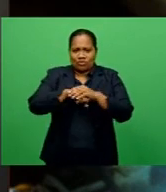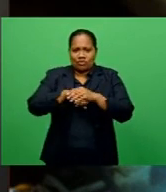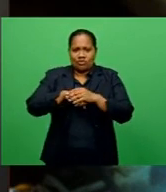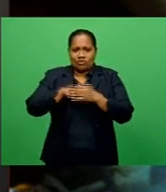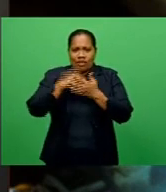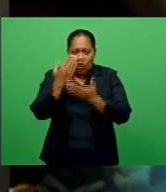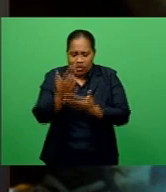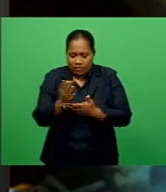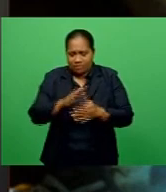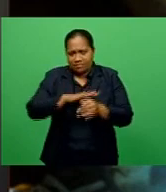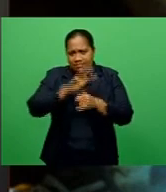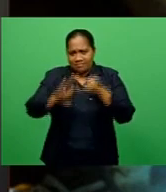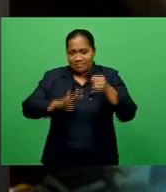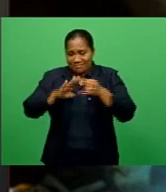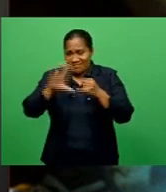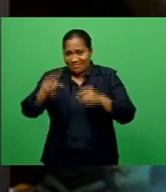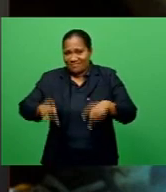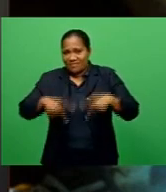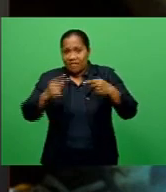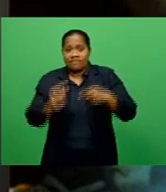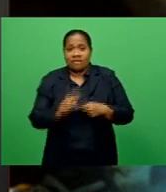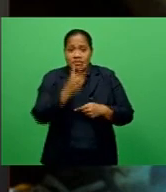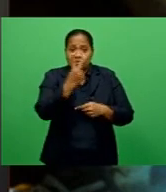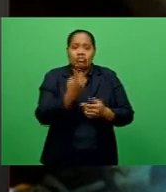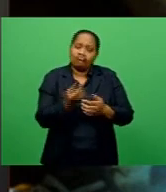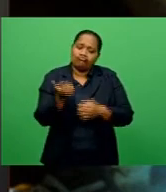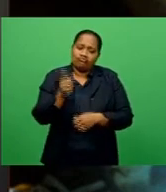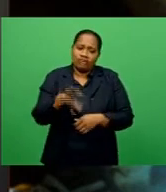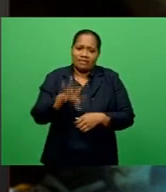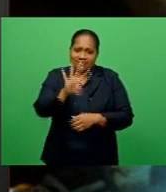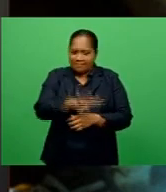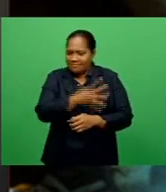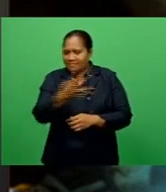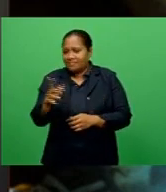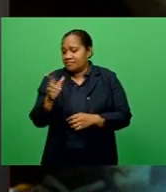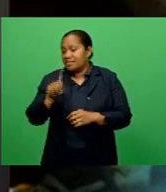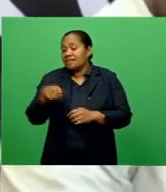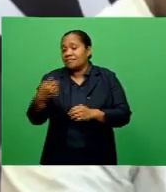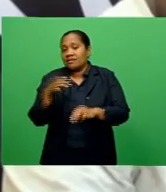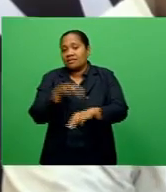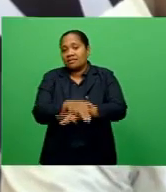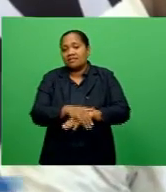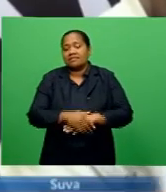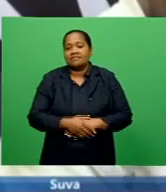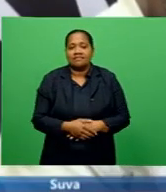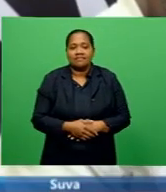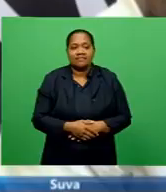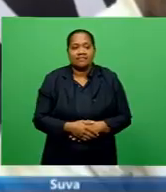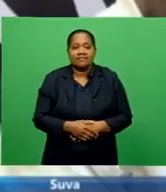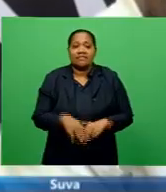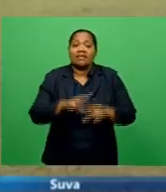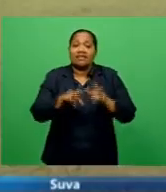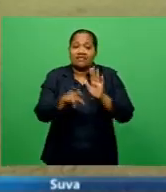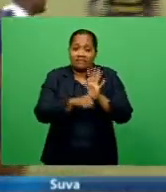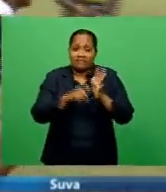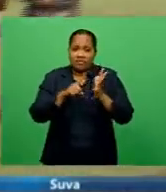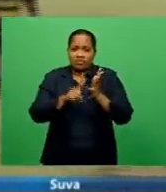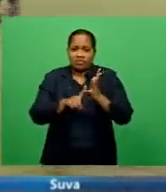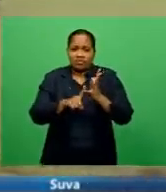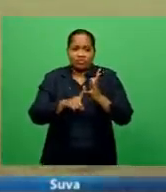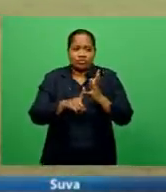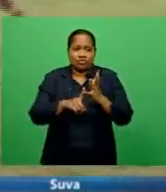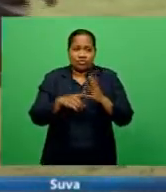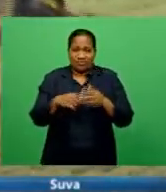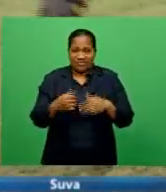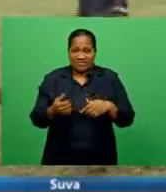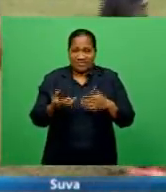competition. The first tournament has already been scheduled for next month. Aquila Dama with the details. The FRU Super Series will have the